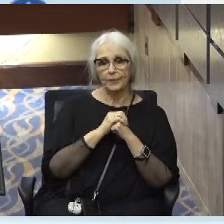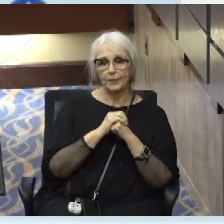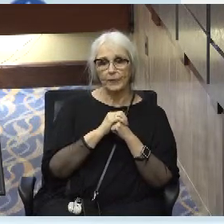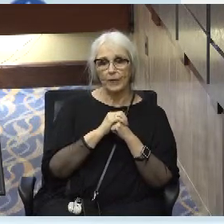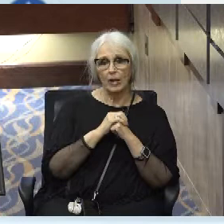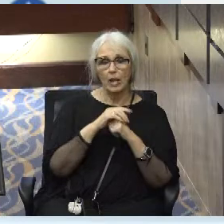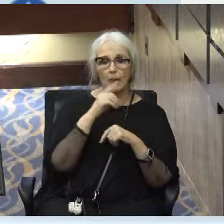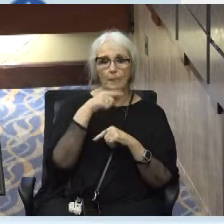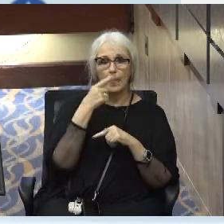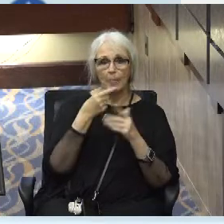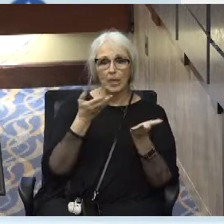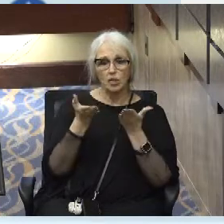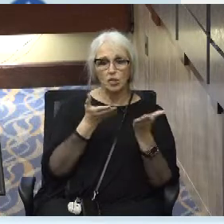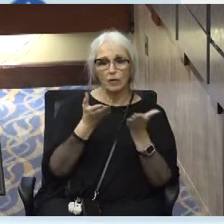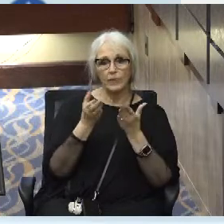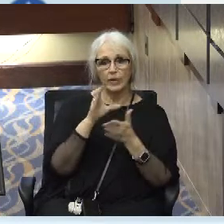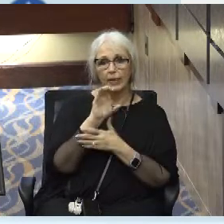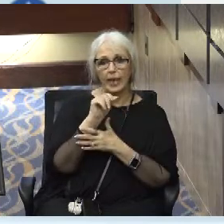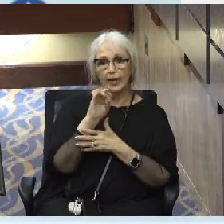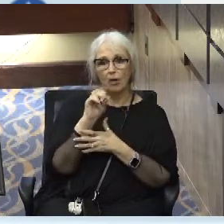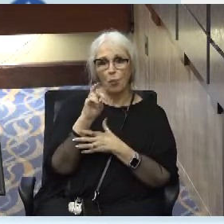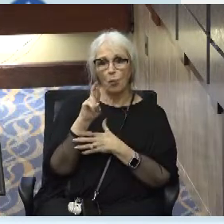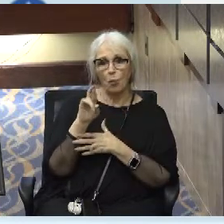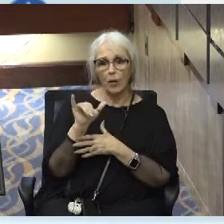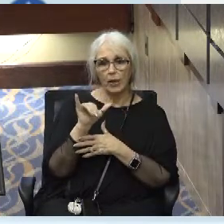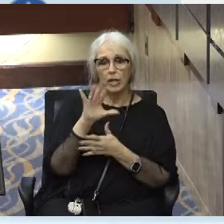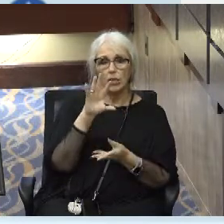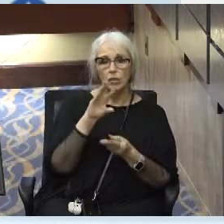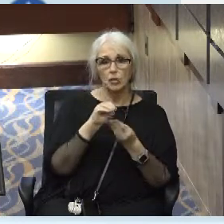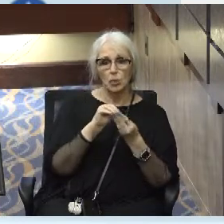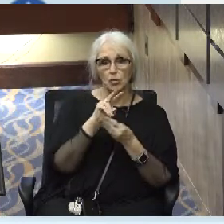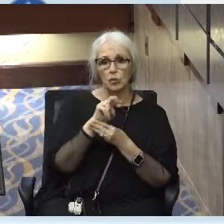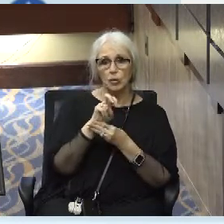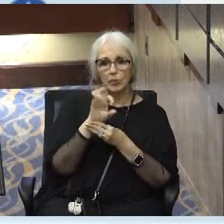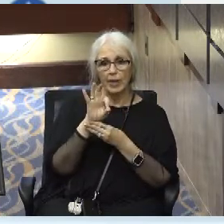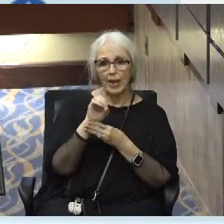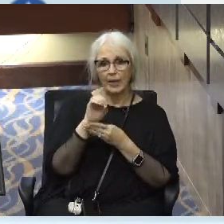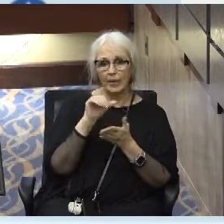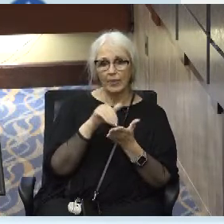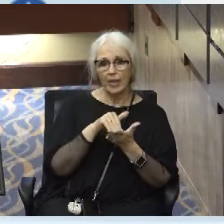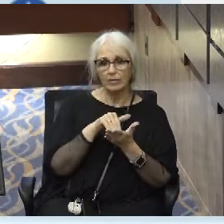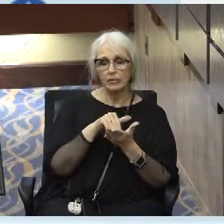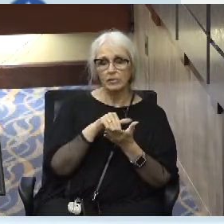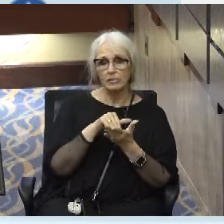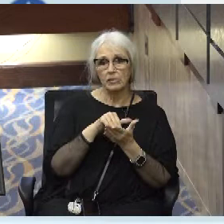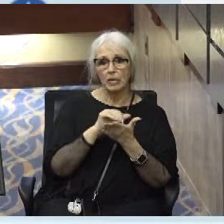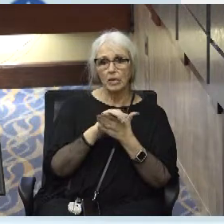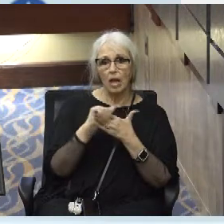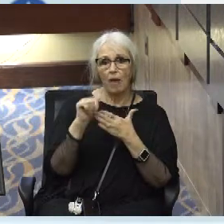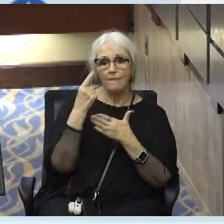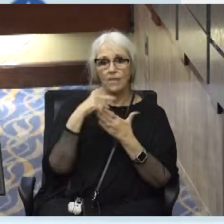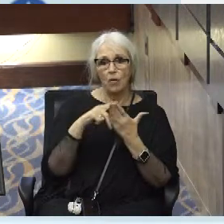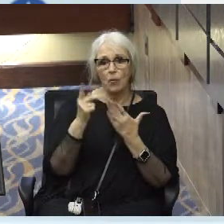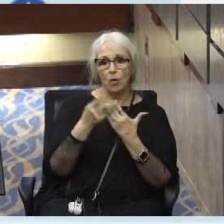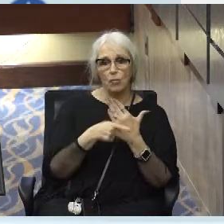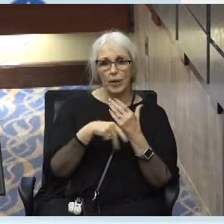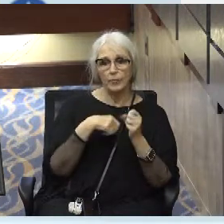In our public service category, we received a total of $292,000 in requests for this program